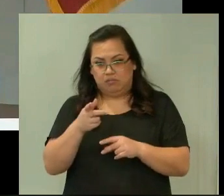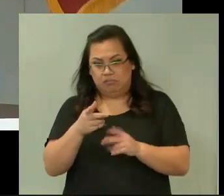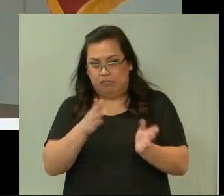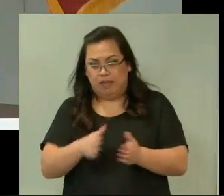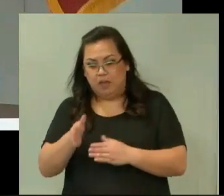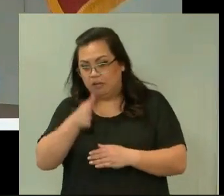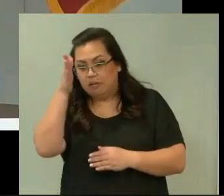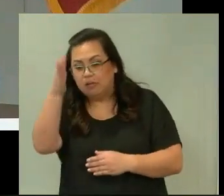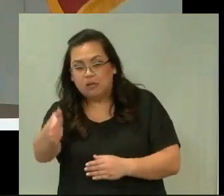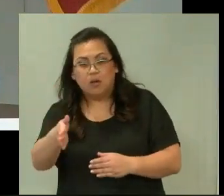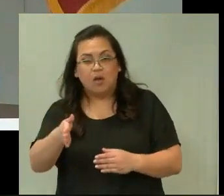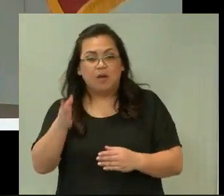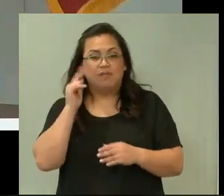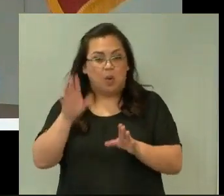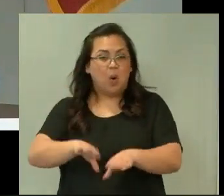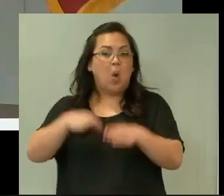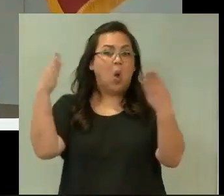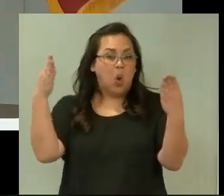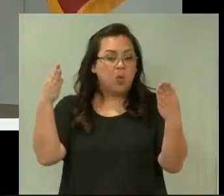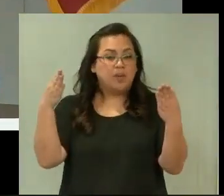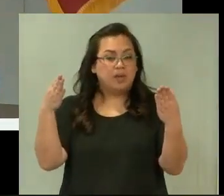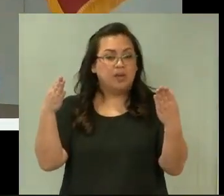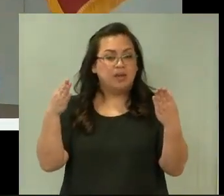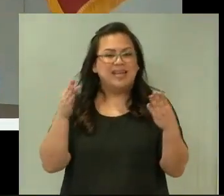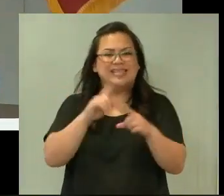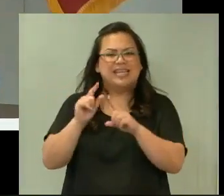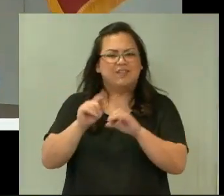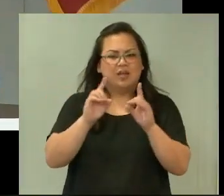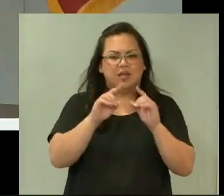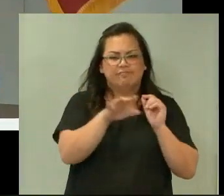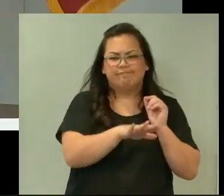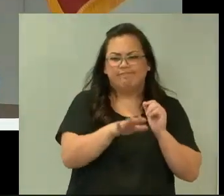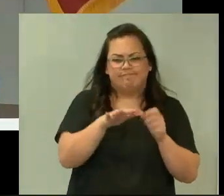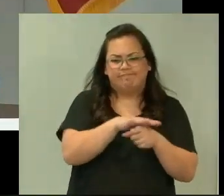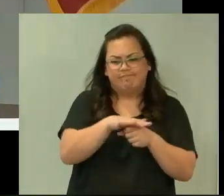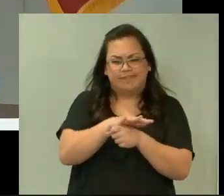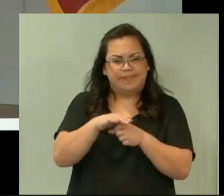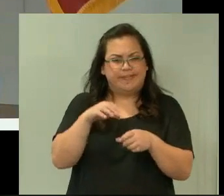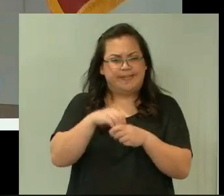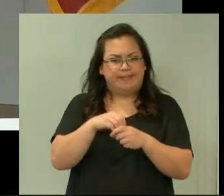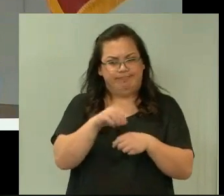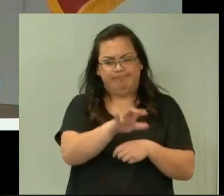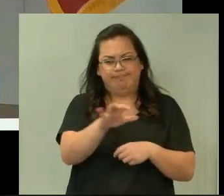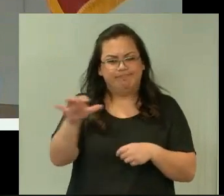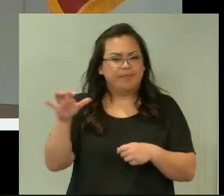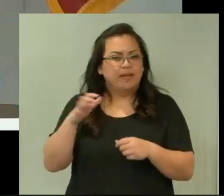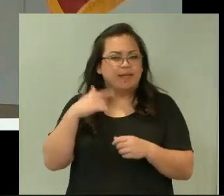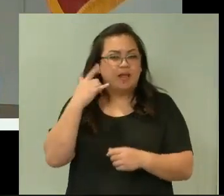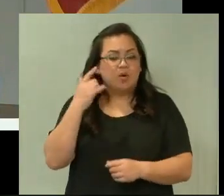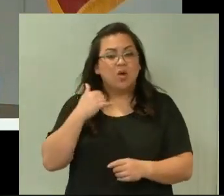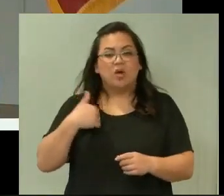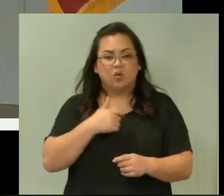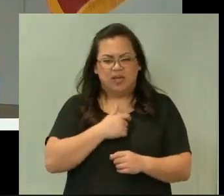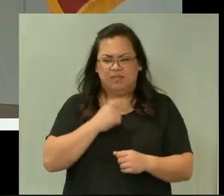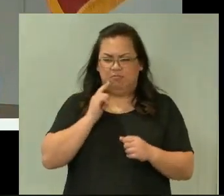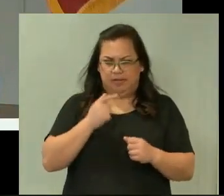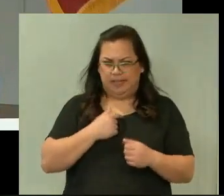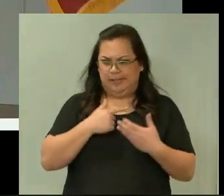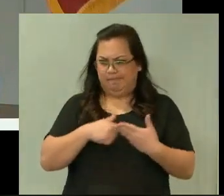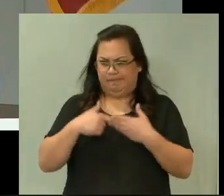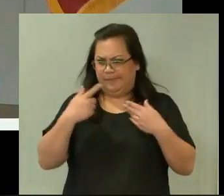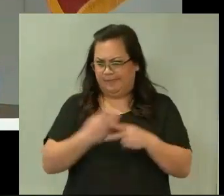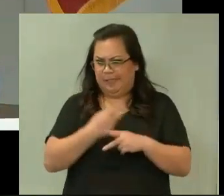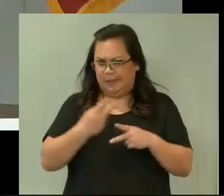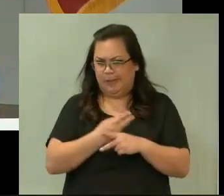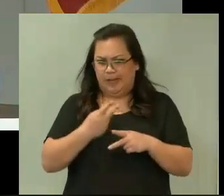to reopen many sectors in California. And so we have been doing that in a very thoughtful way,